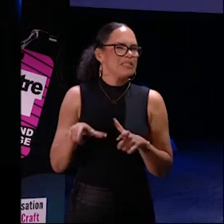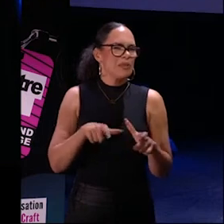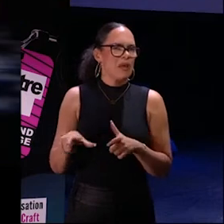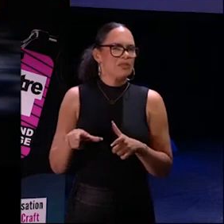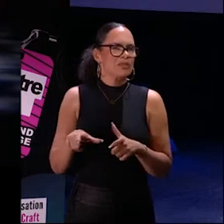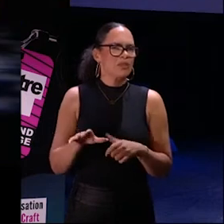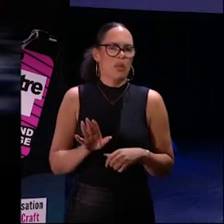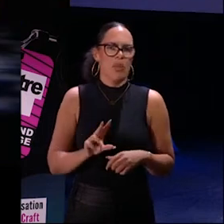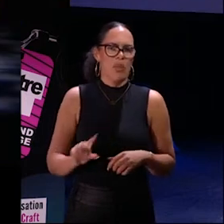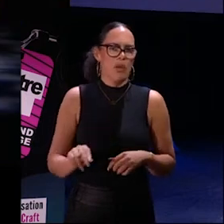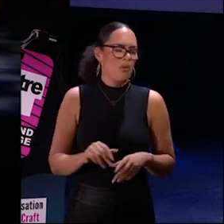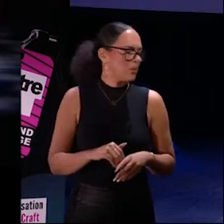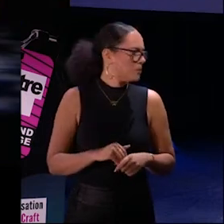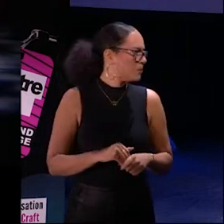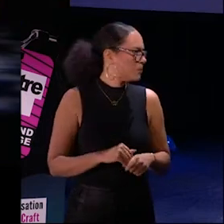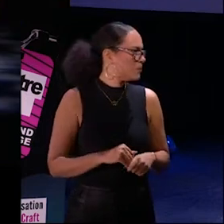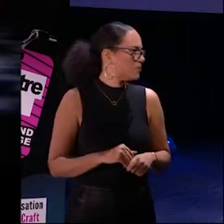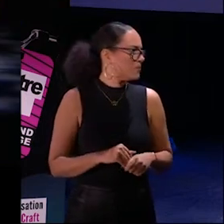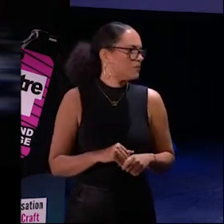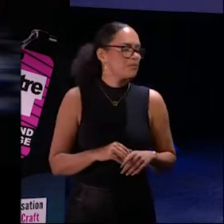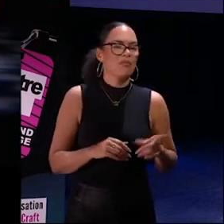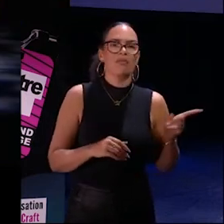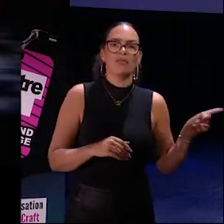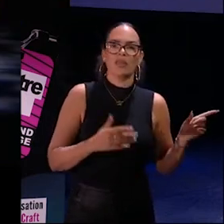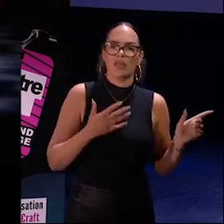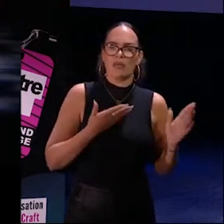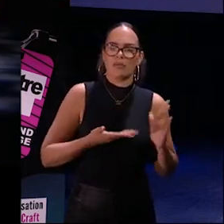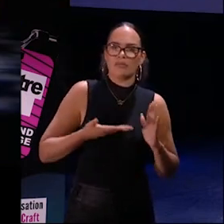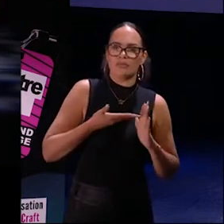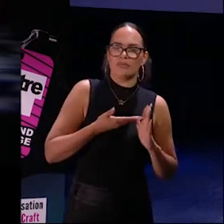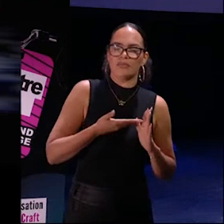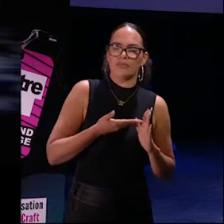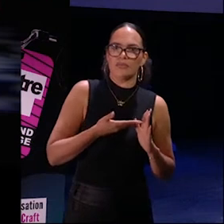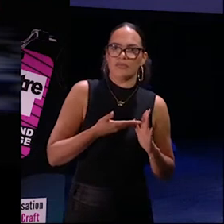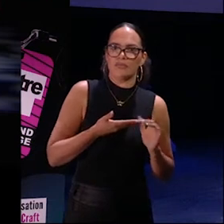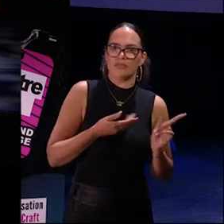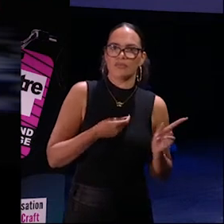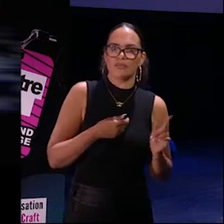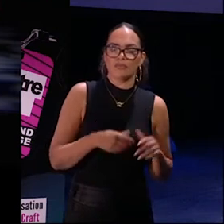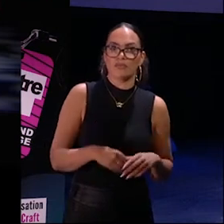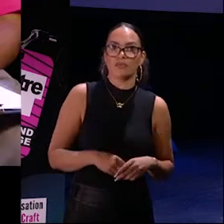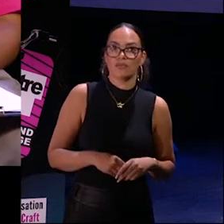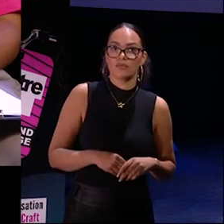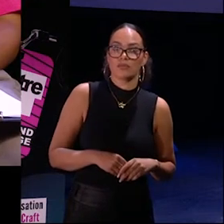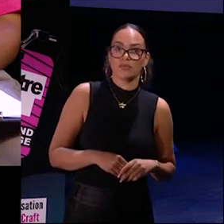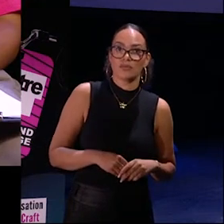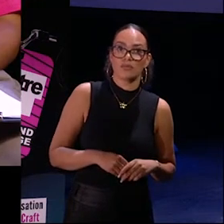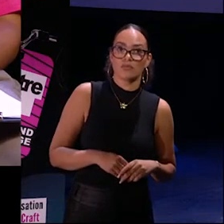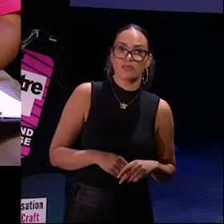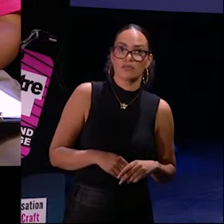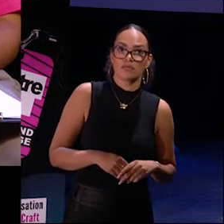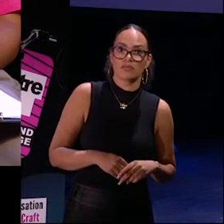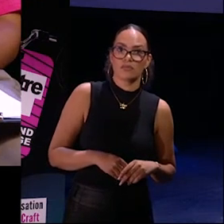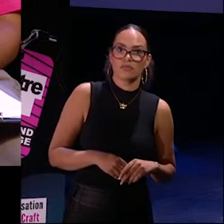on a point as well? So I find that by not taking the job because they won't accept you being